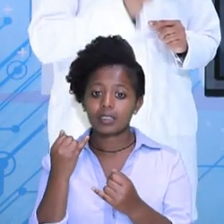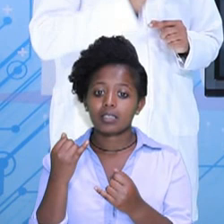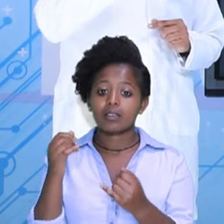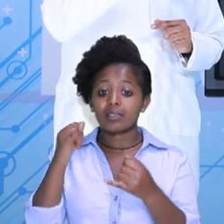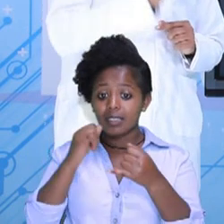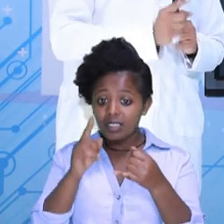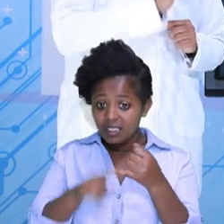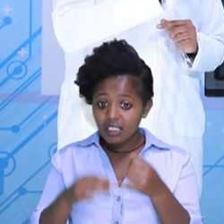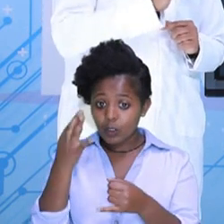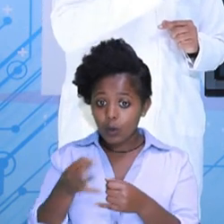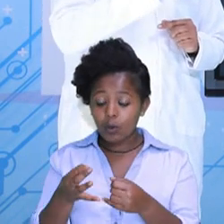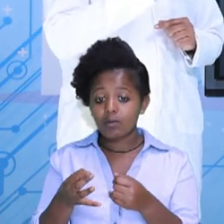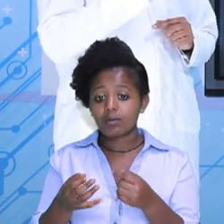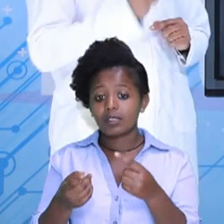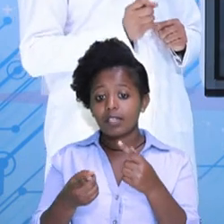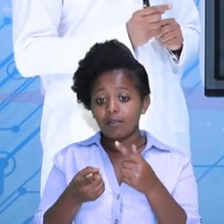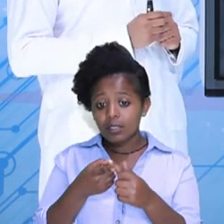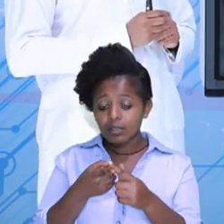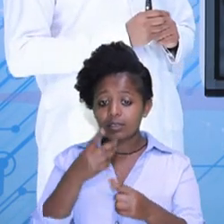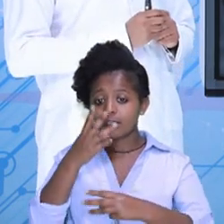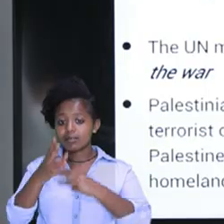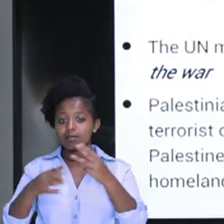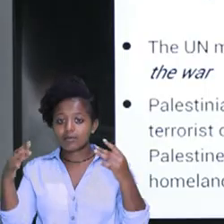the end of the first Arab-Israel war,